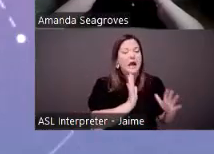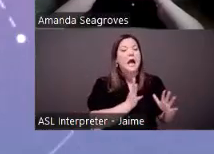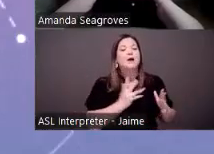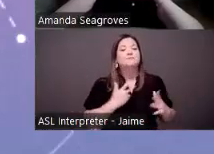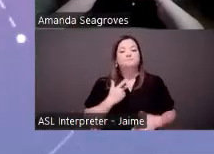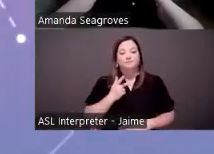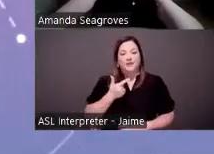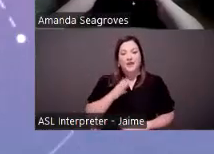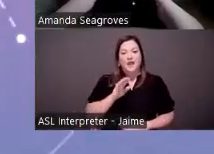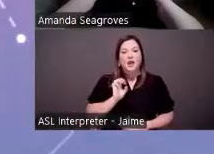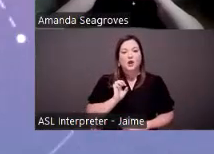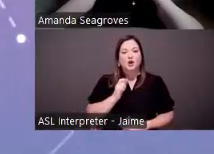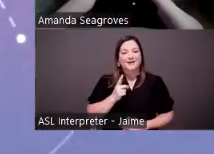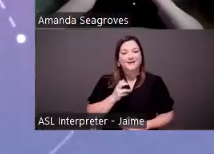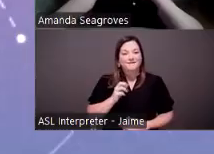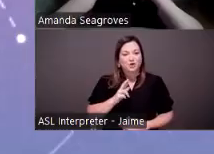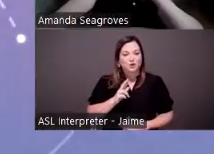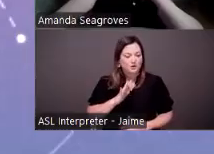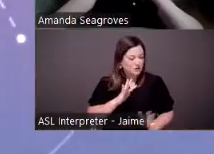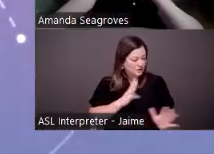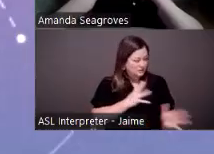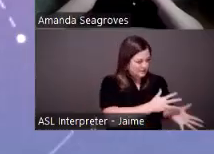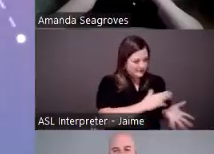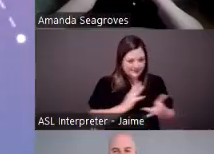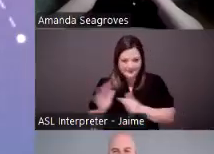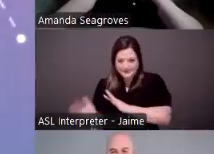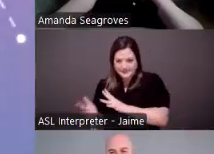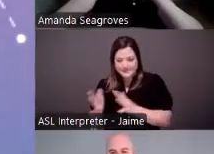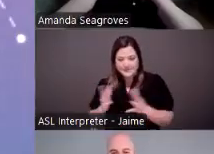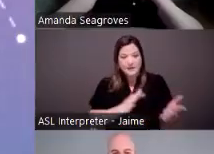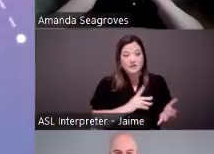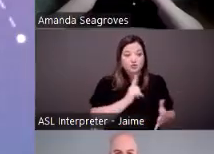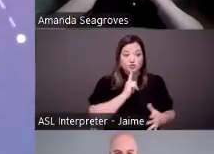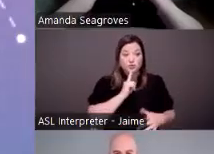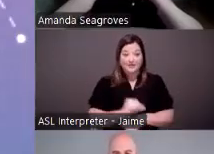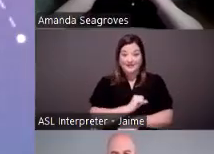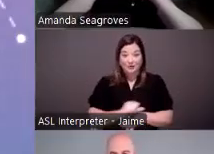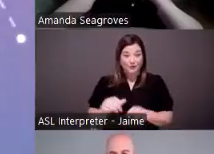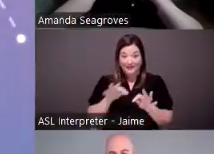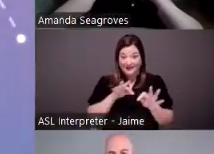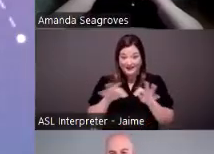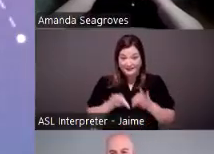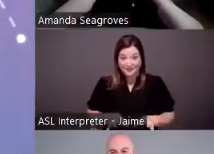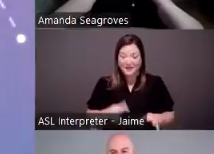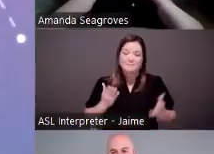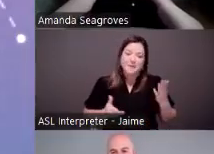role of a translator to maybe explain, not literally or not literally